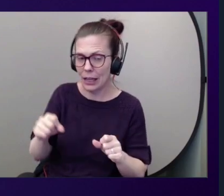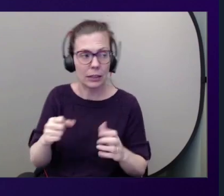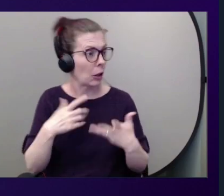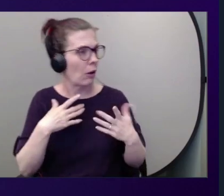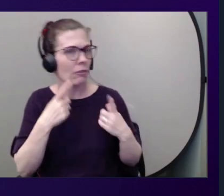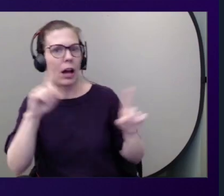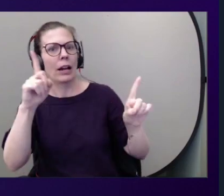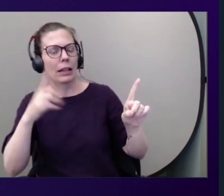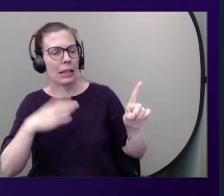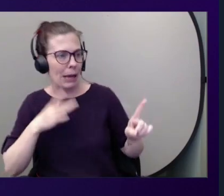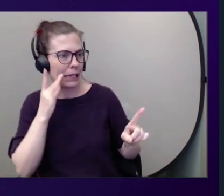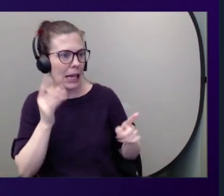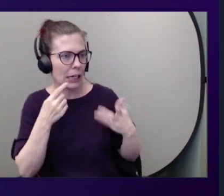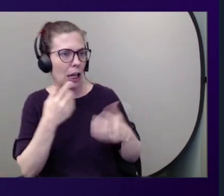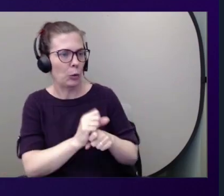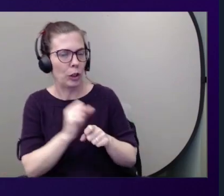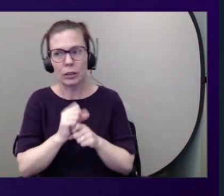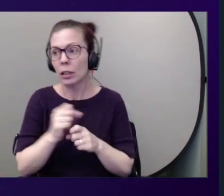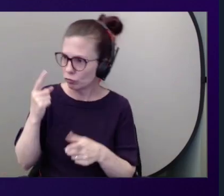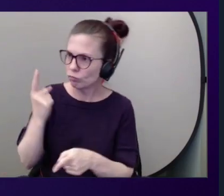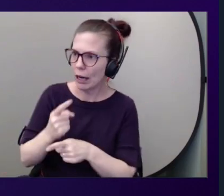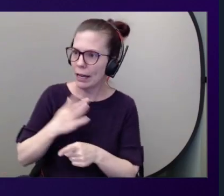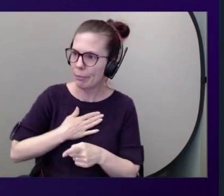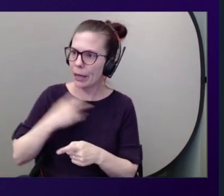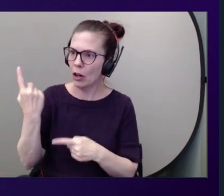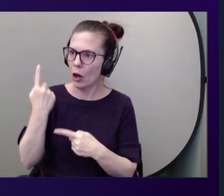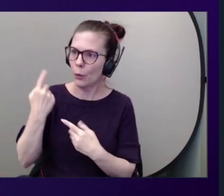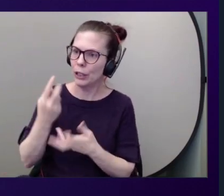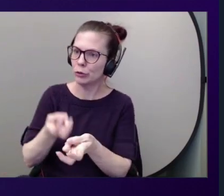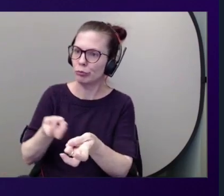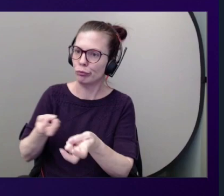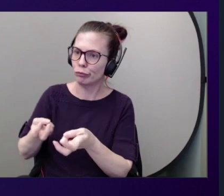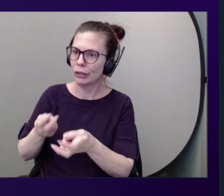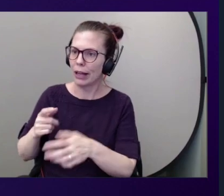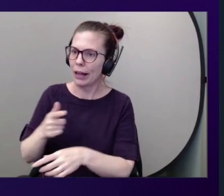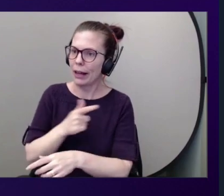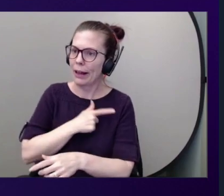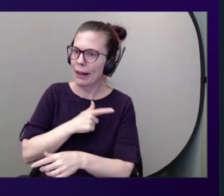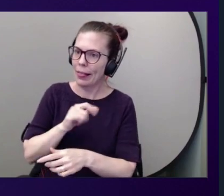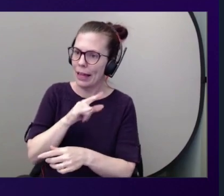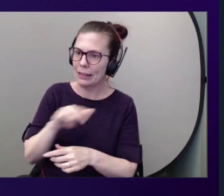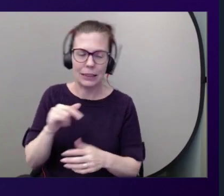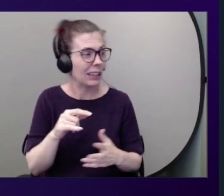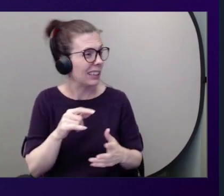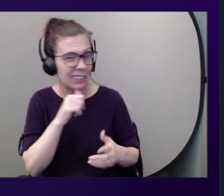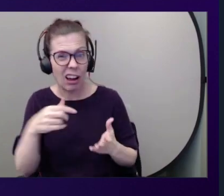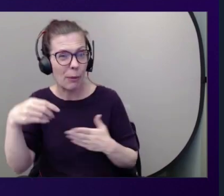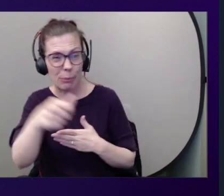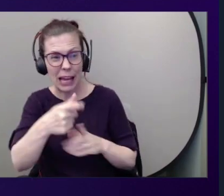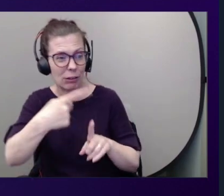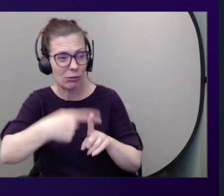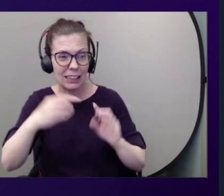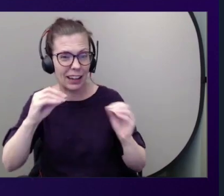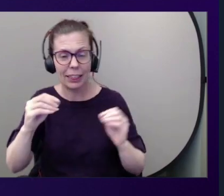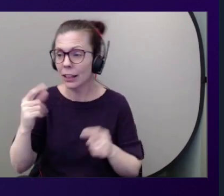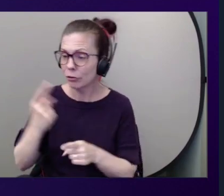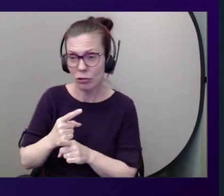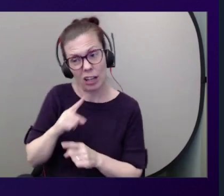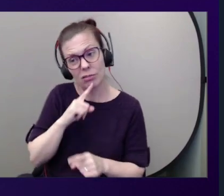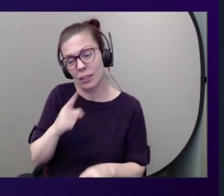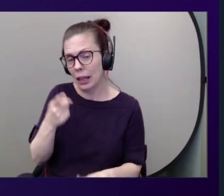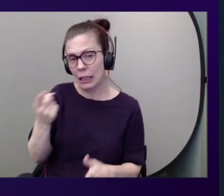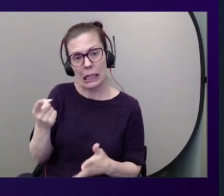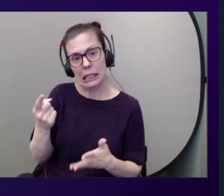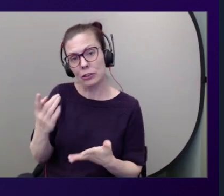laying around all the time. Yeah, same. He doesn't even pay rent. You know? No rent, nothing. Really, just like takes a